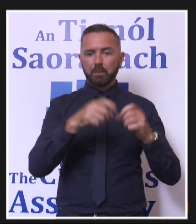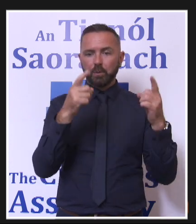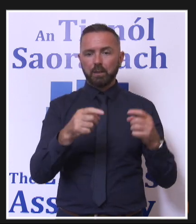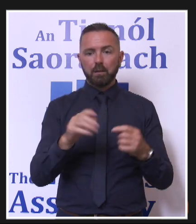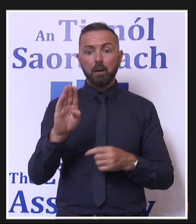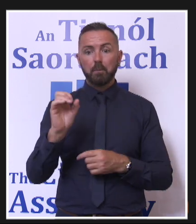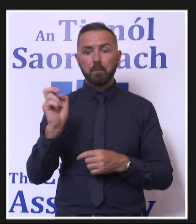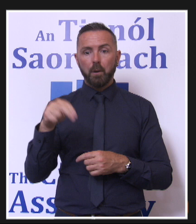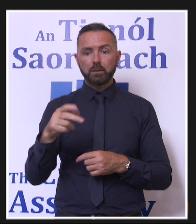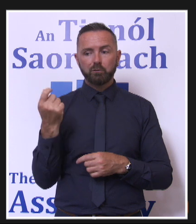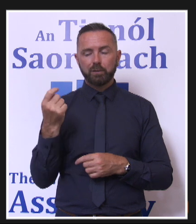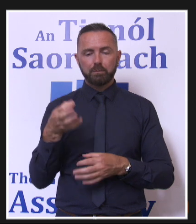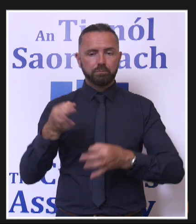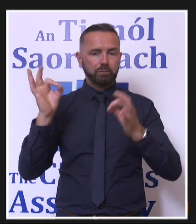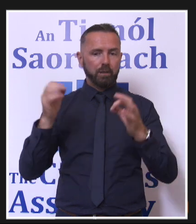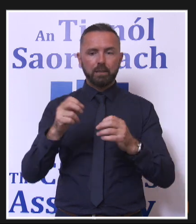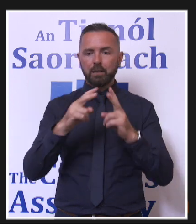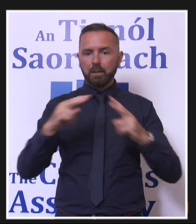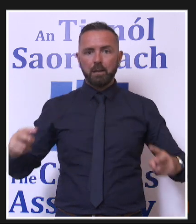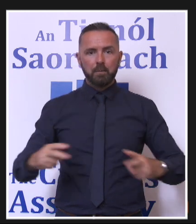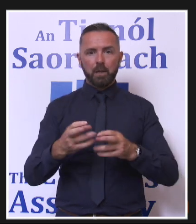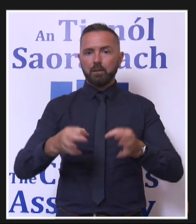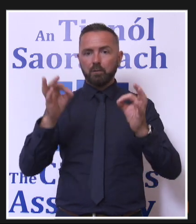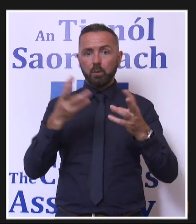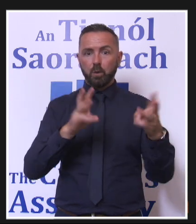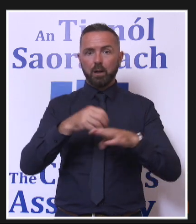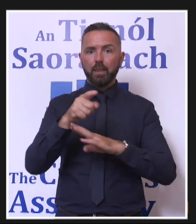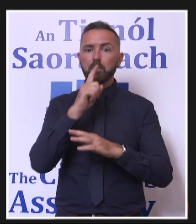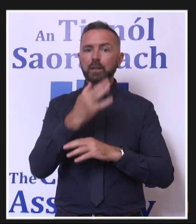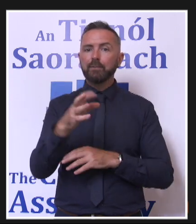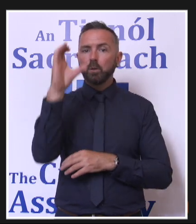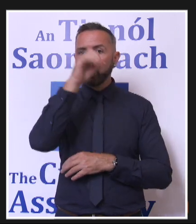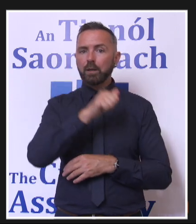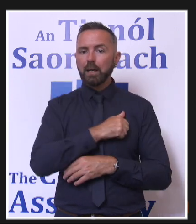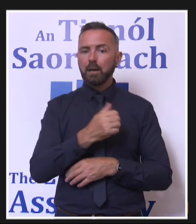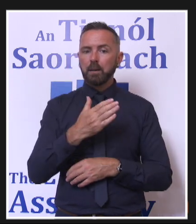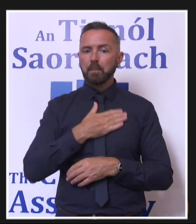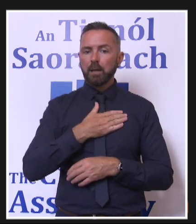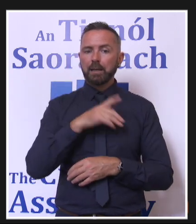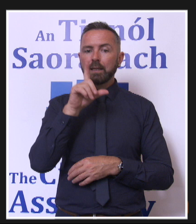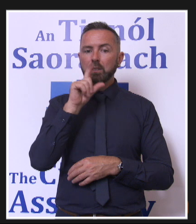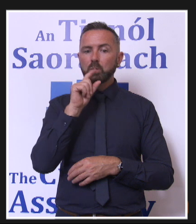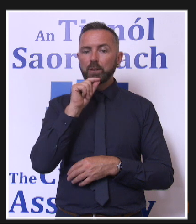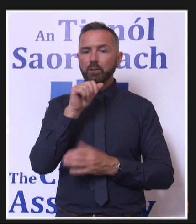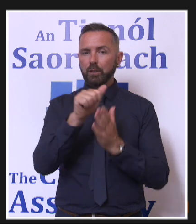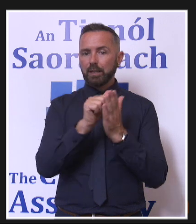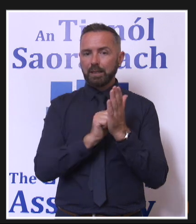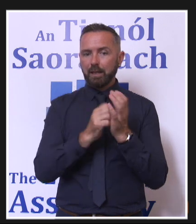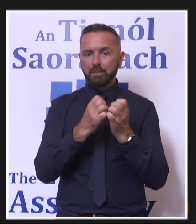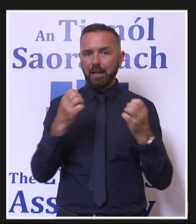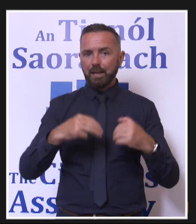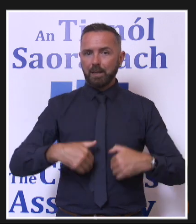in Boston recently, or Paris, and we're working on that. If you look on my Twitter feed in a given